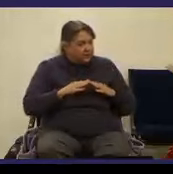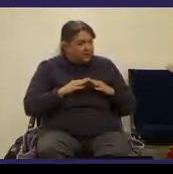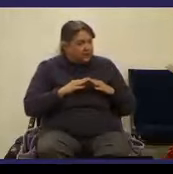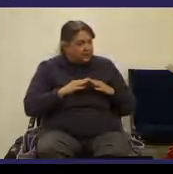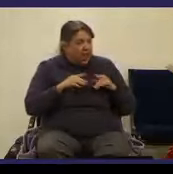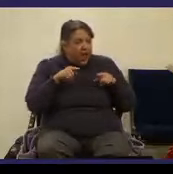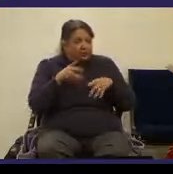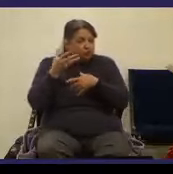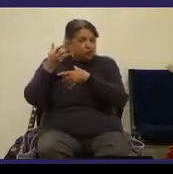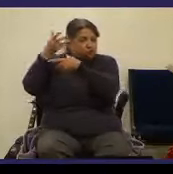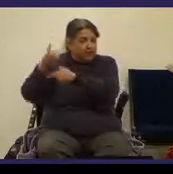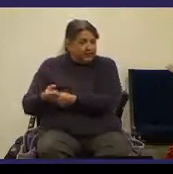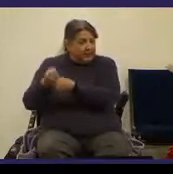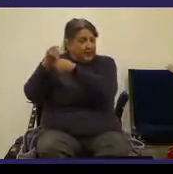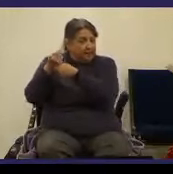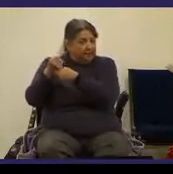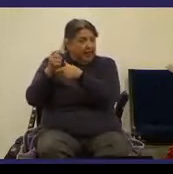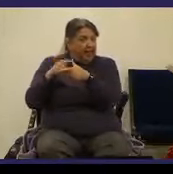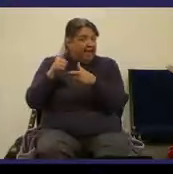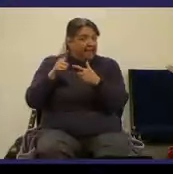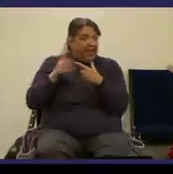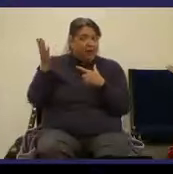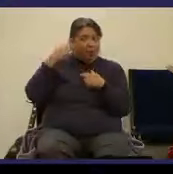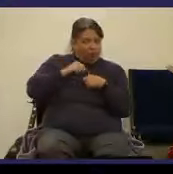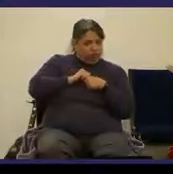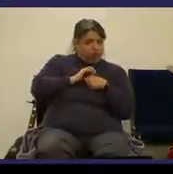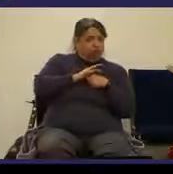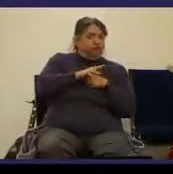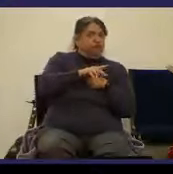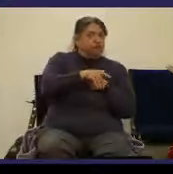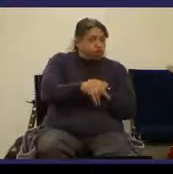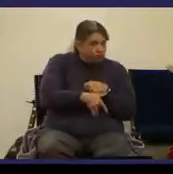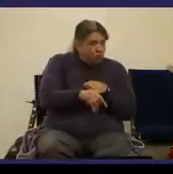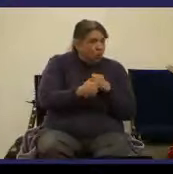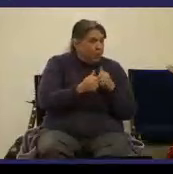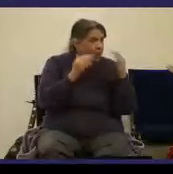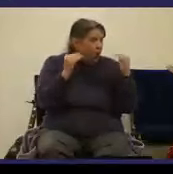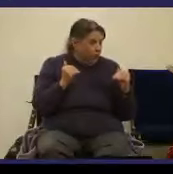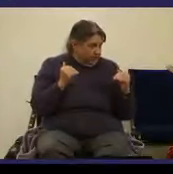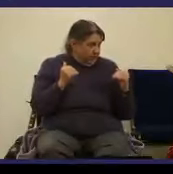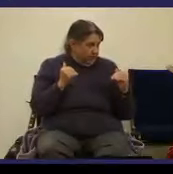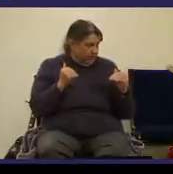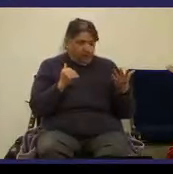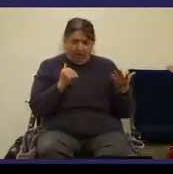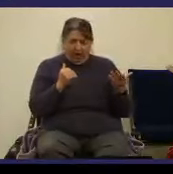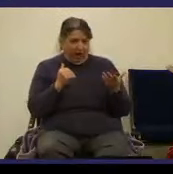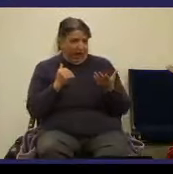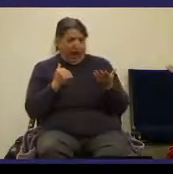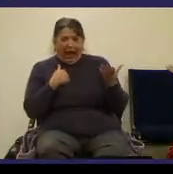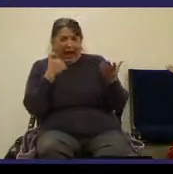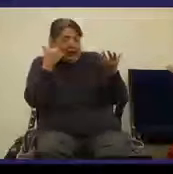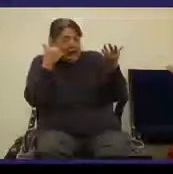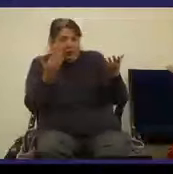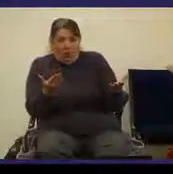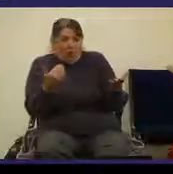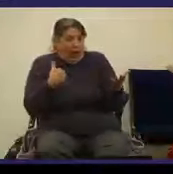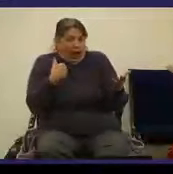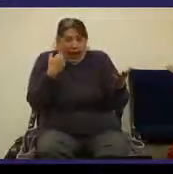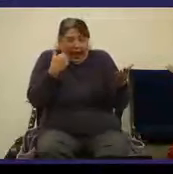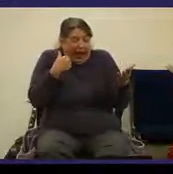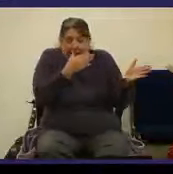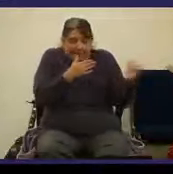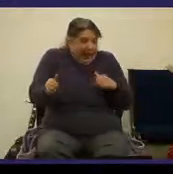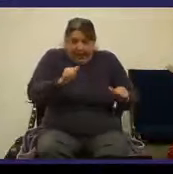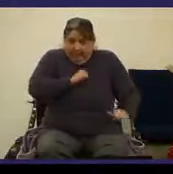power of the Holy Spirit. And, you know, and I shared on that verse, you know, unbeknownst to me, really, unplanned and